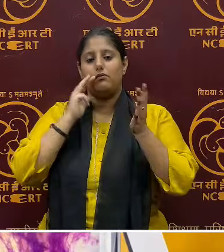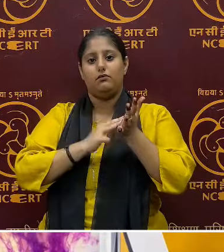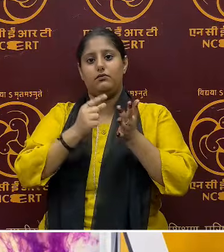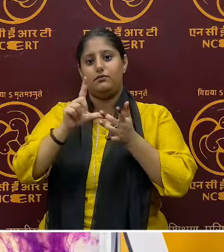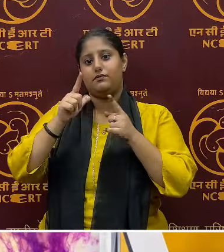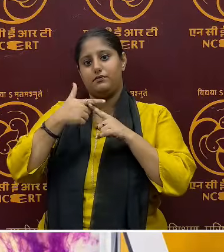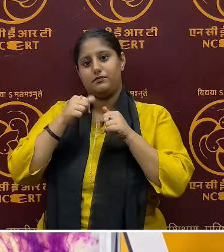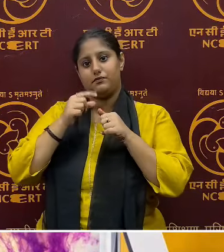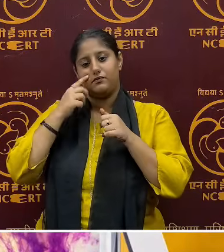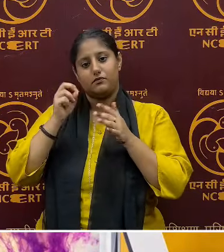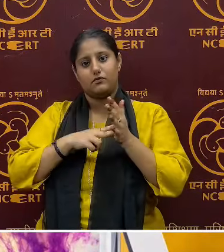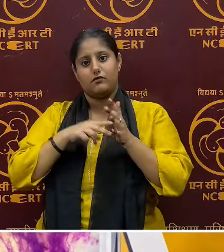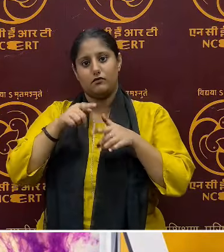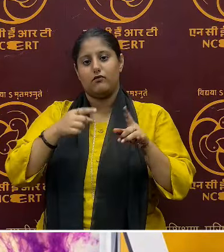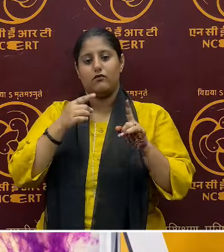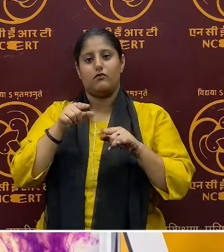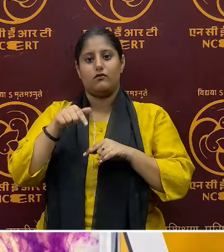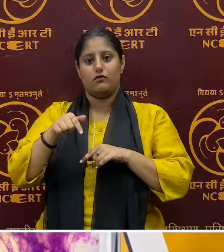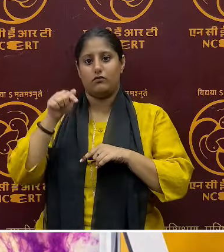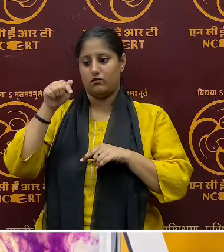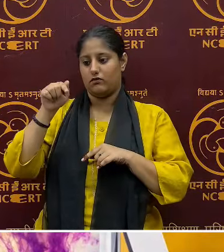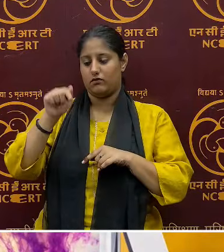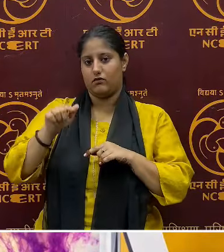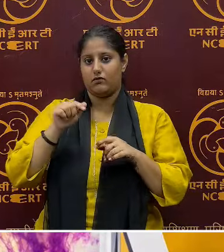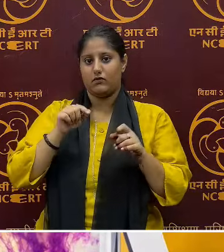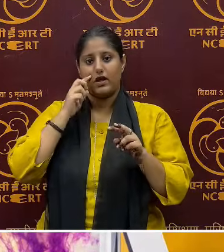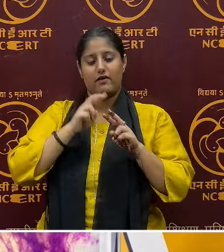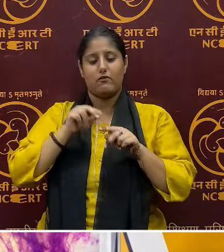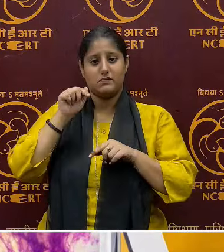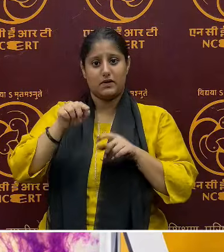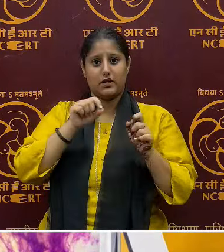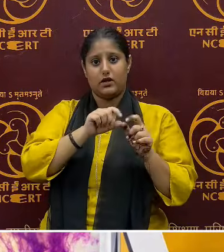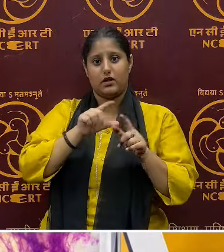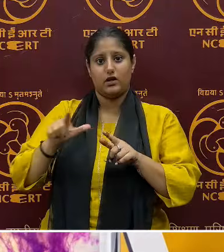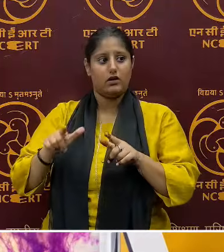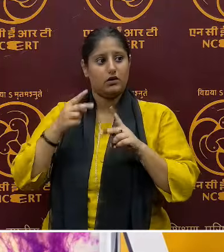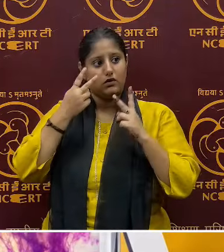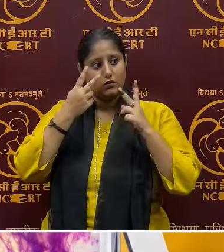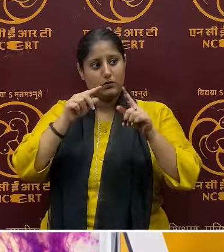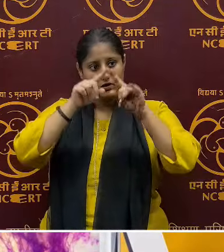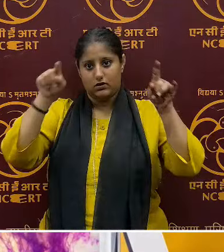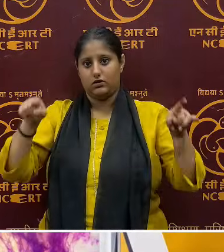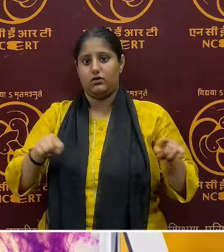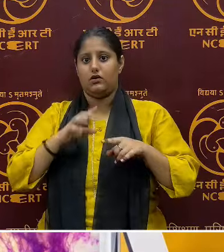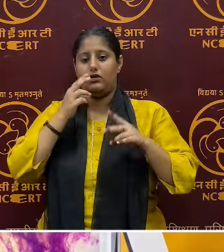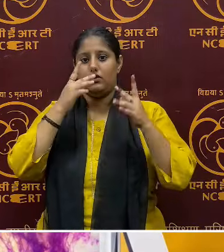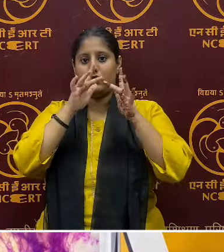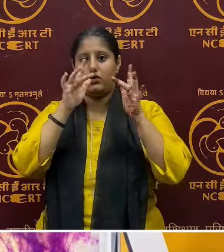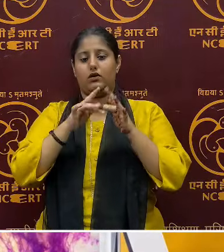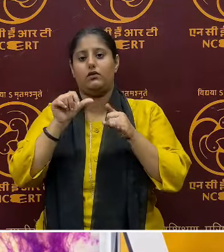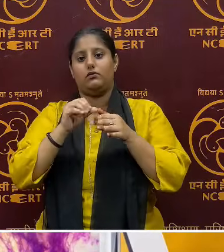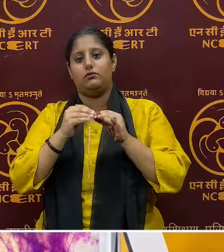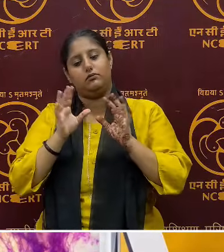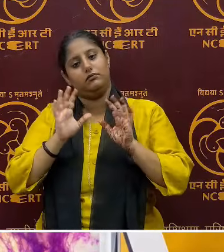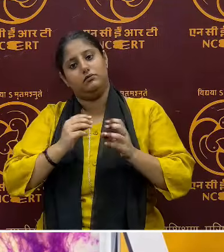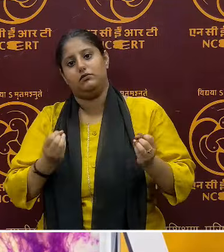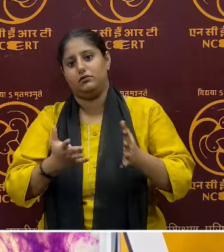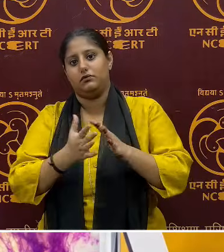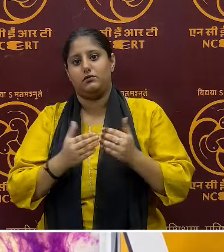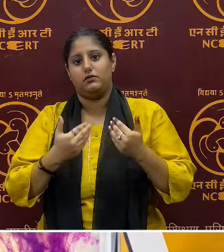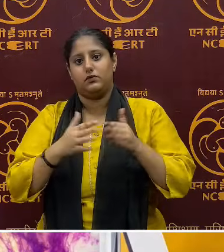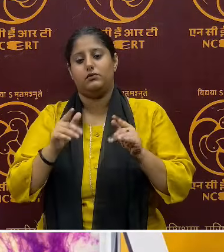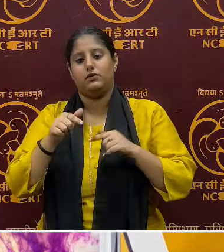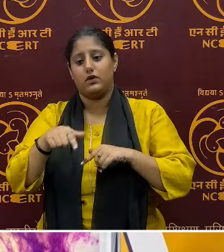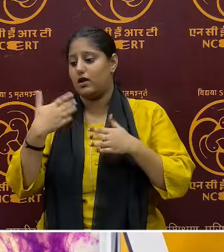that non-metallic oxides are acidic in nature. When we click on this, then this simulation will be open. In the